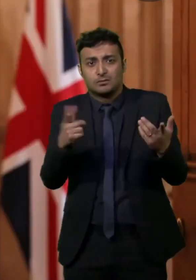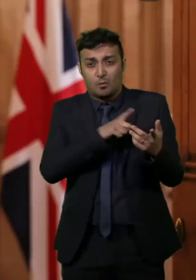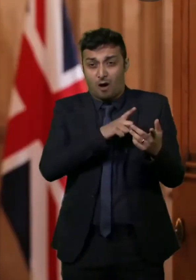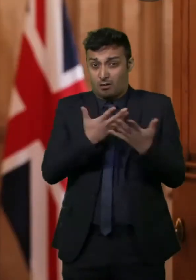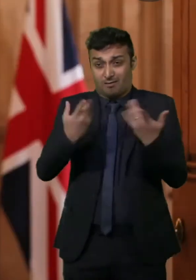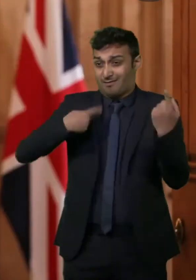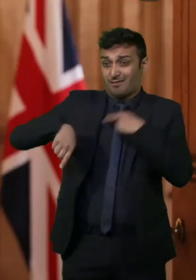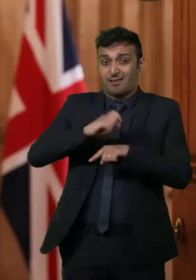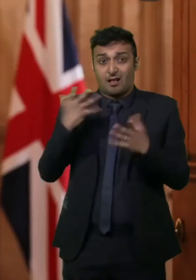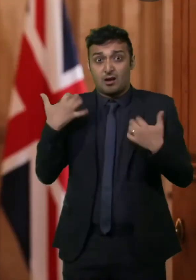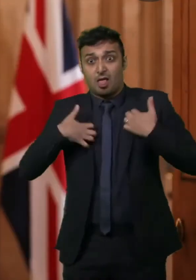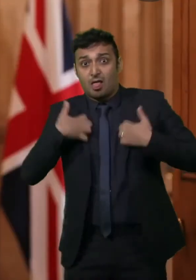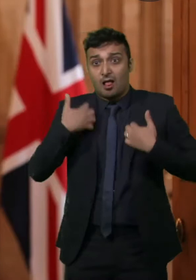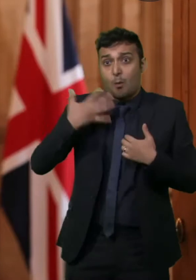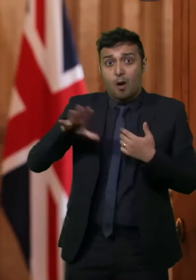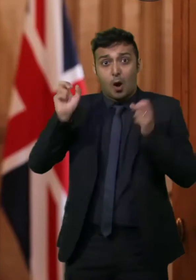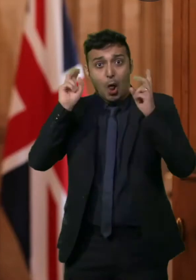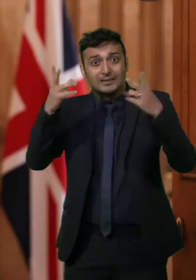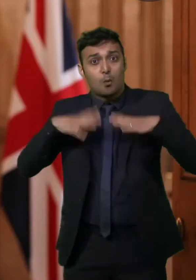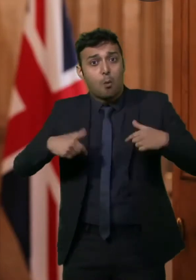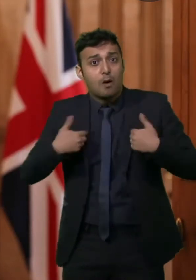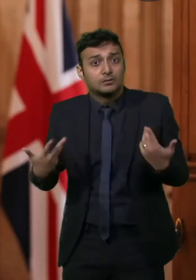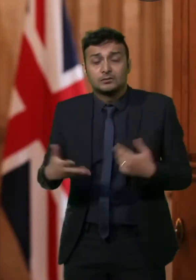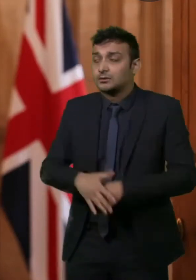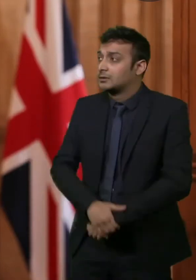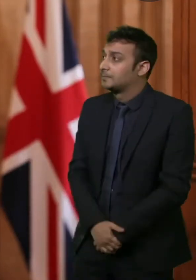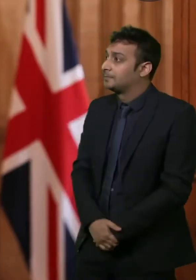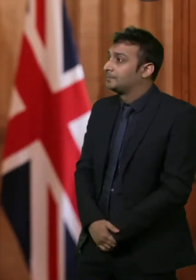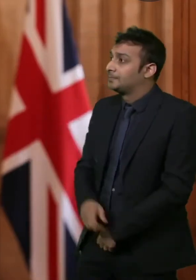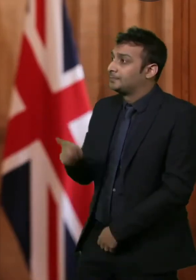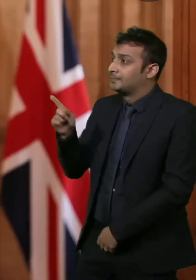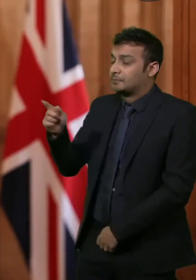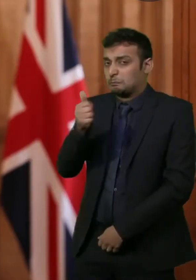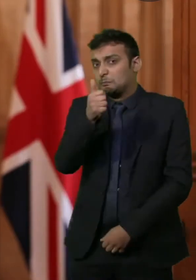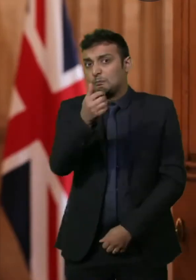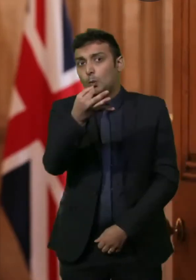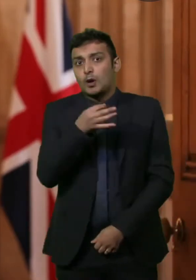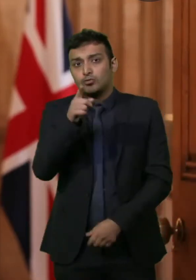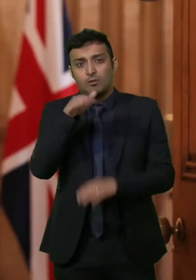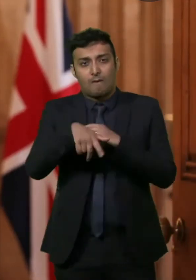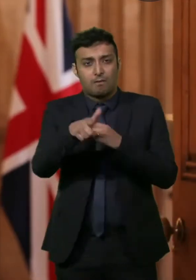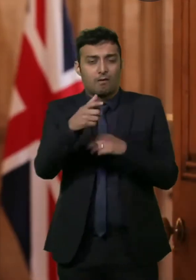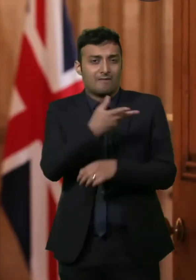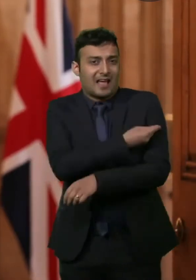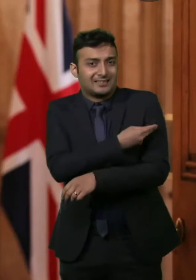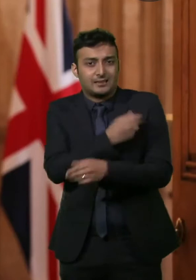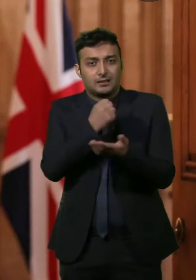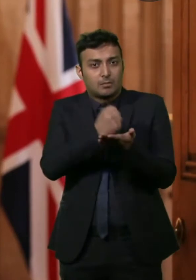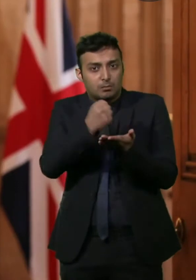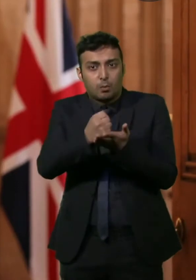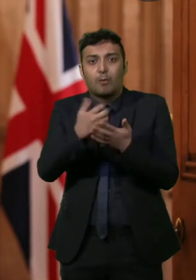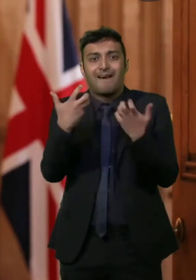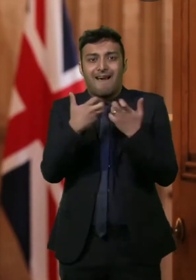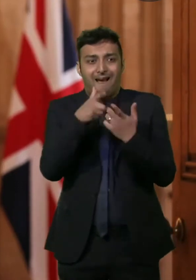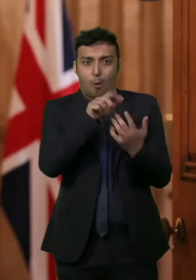Phoebe, a really excellent question about vaccine passports and how they'd work for under 16s. We're looking at the